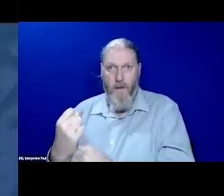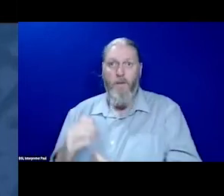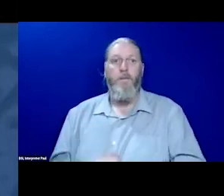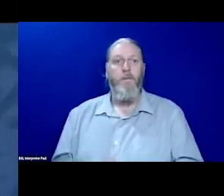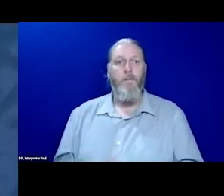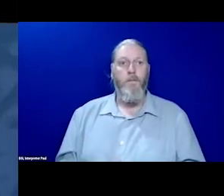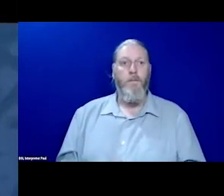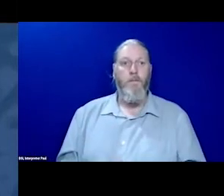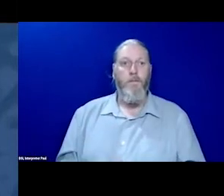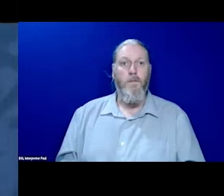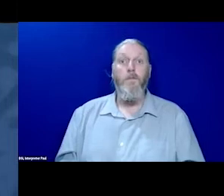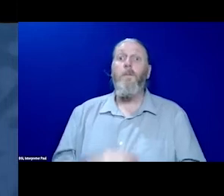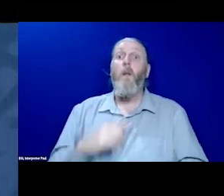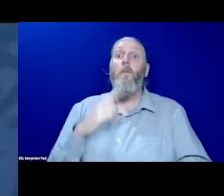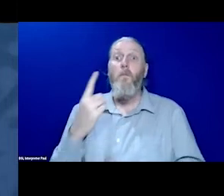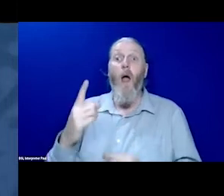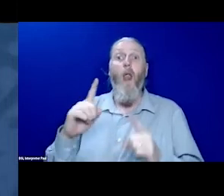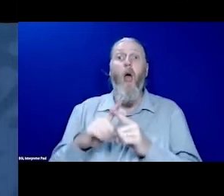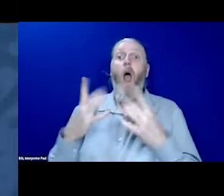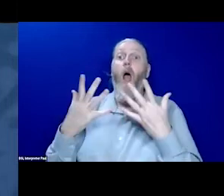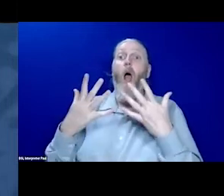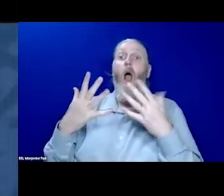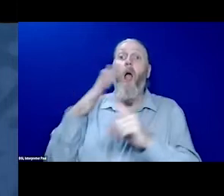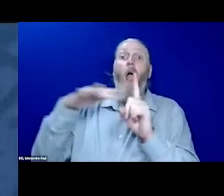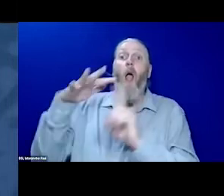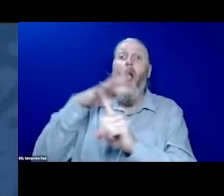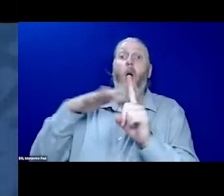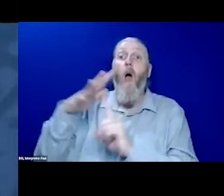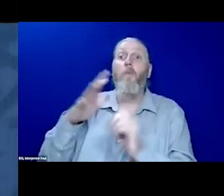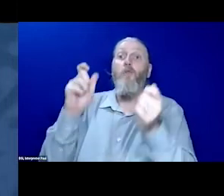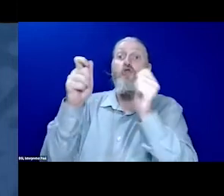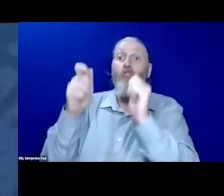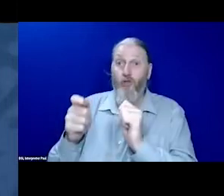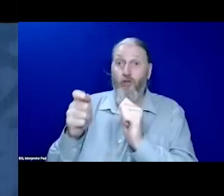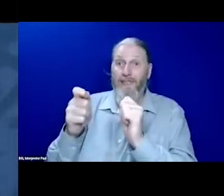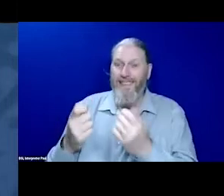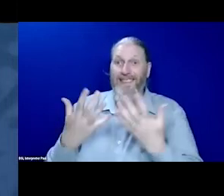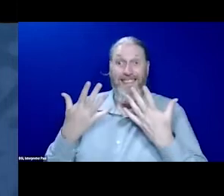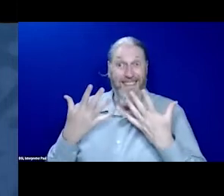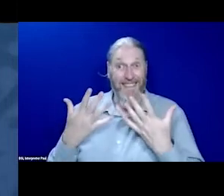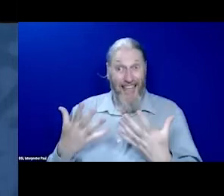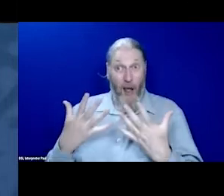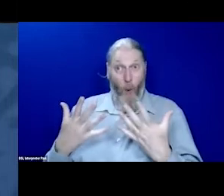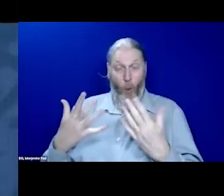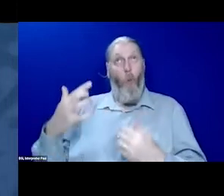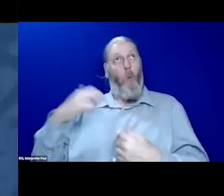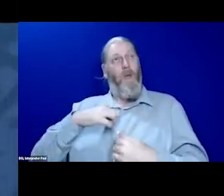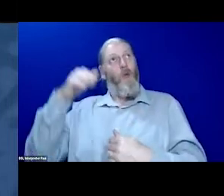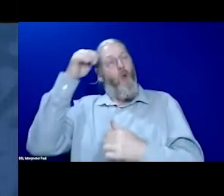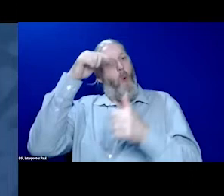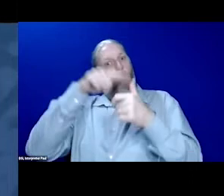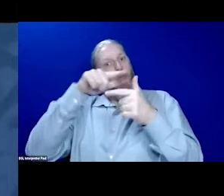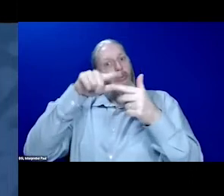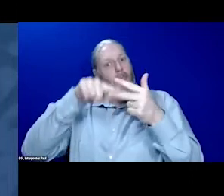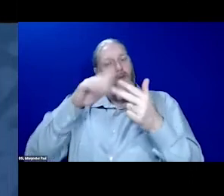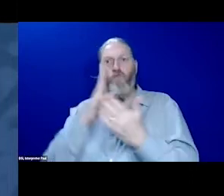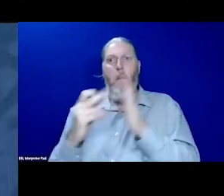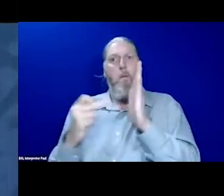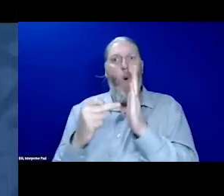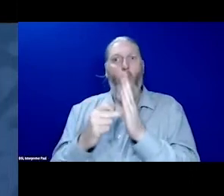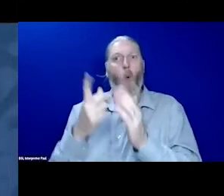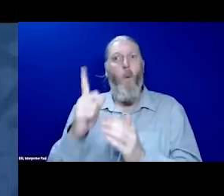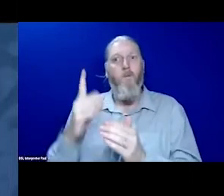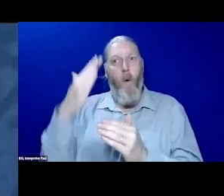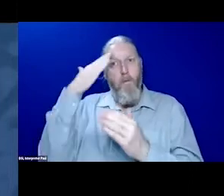of impact, and climate change is destabilizing the things that we know are important for good mental health and well-being. The social,